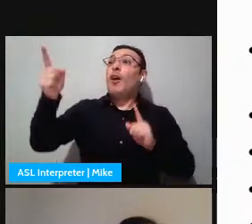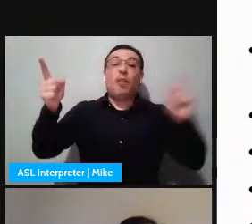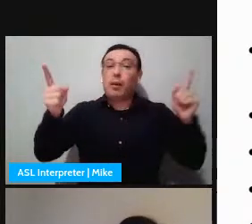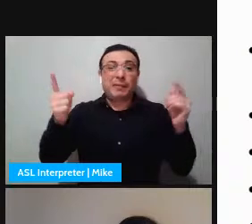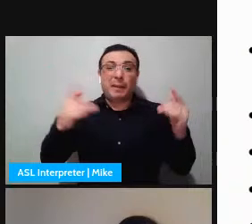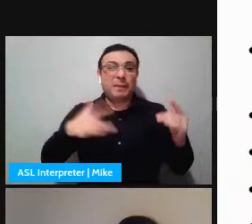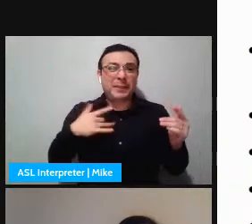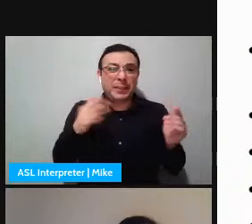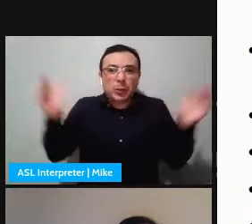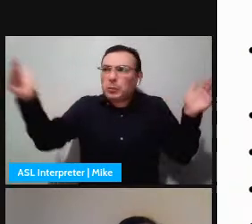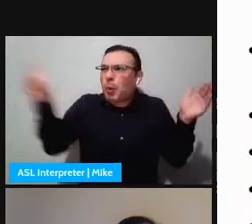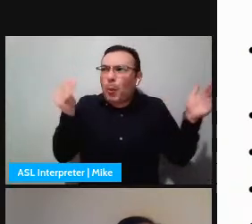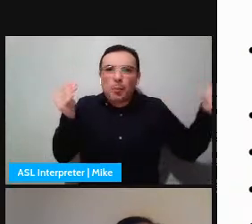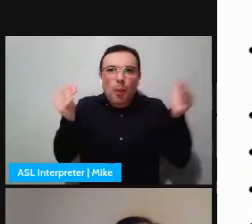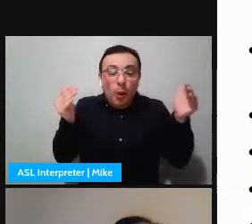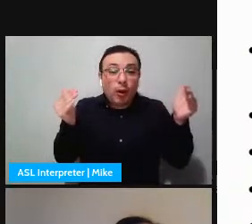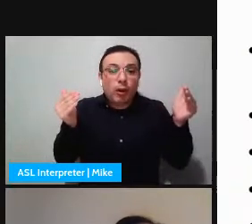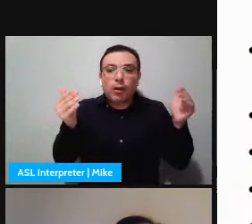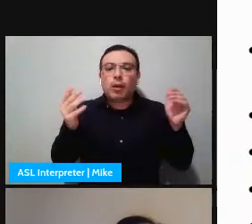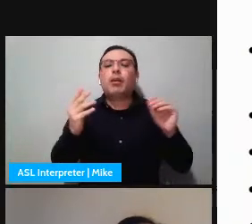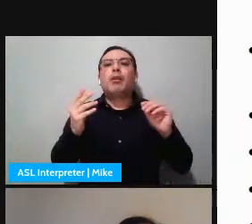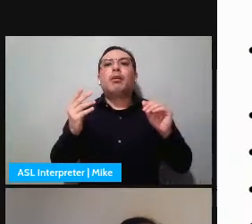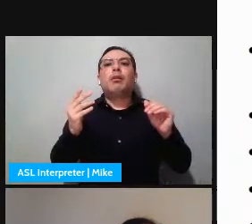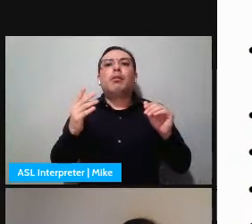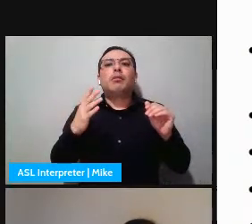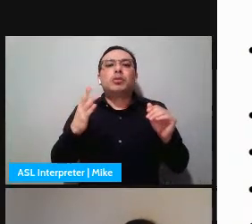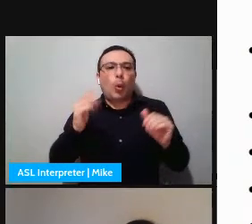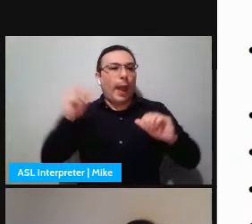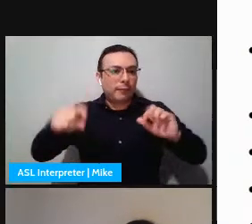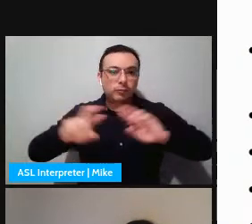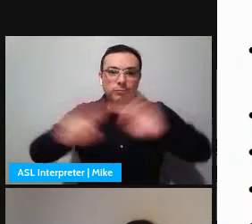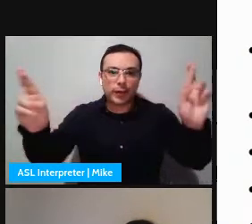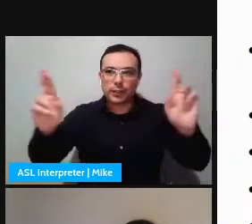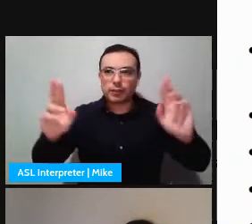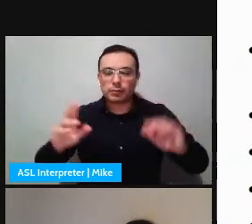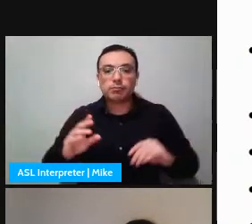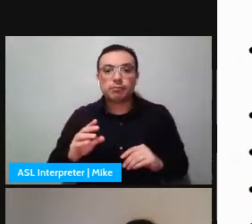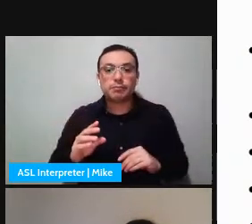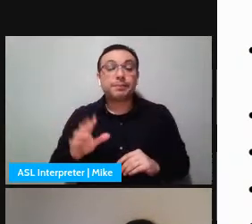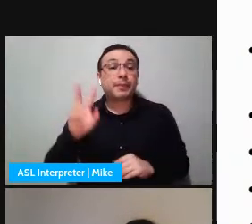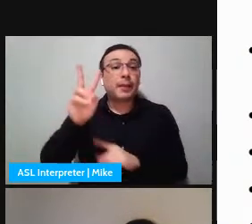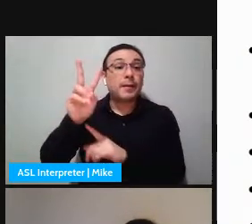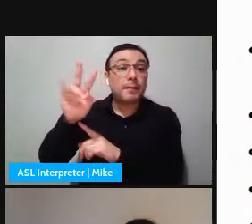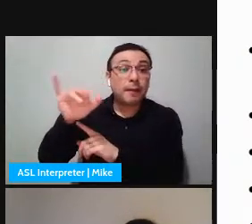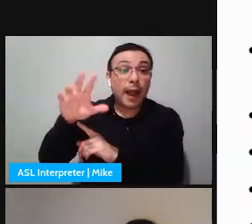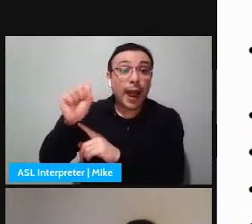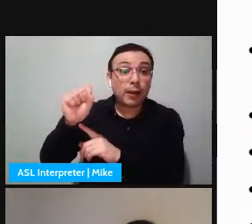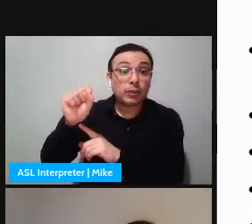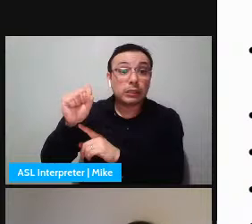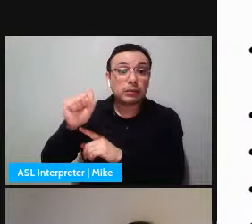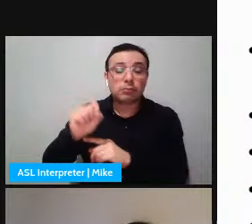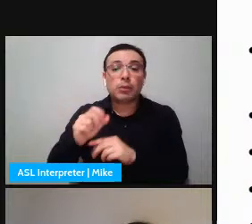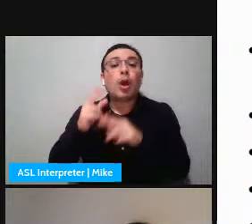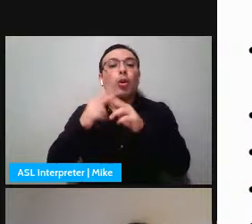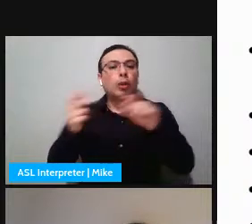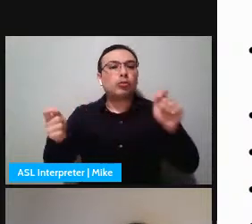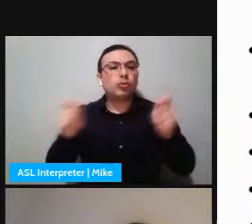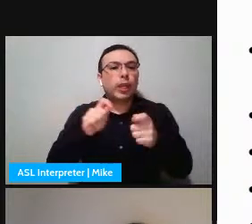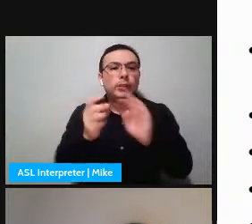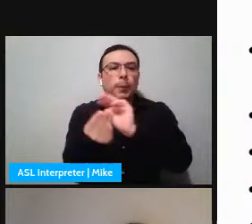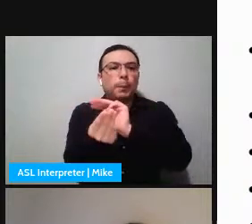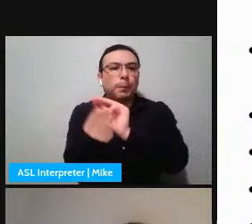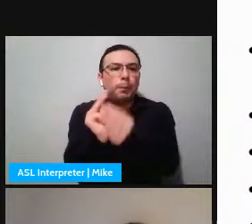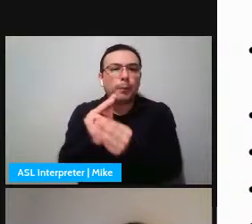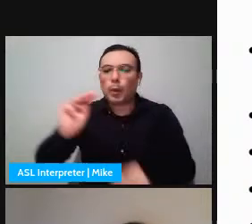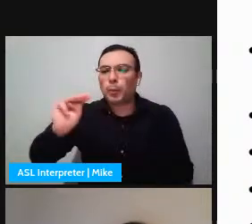and we have to prepare for that. So what we do know is that viruses constantly change through mutation. New